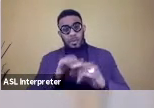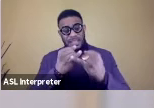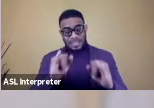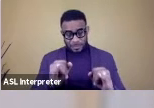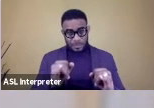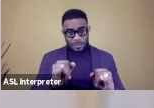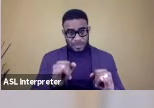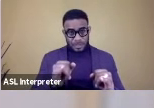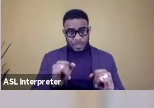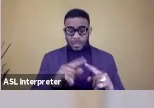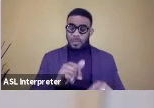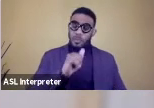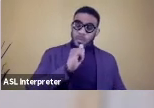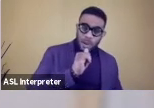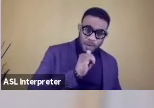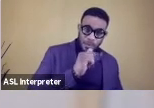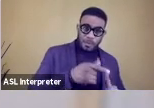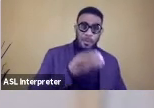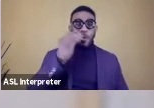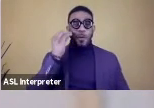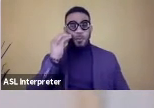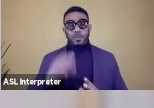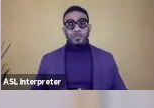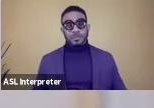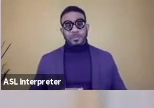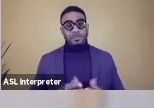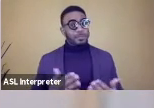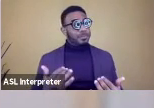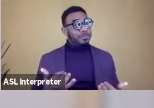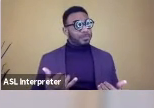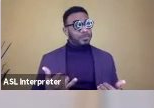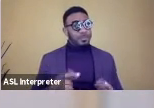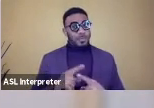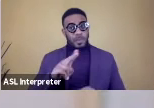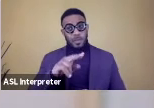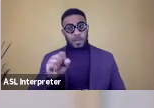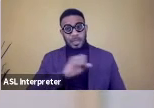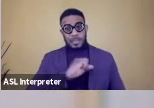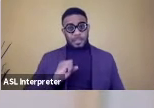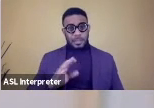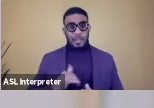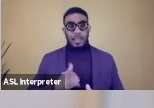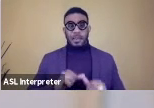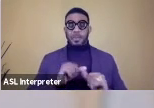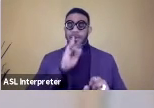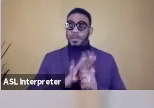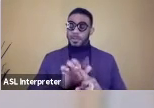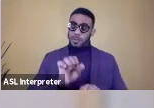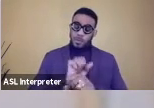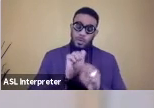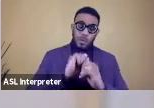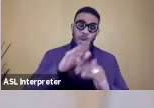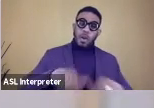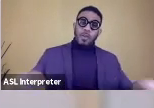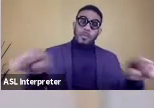independently and privately from home. Now, as a United States Senator, I remain committed to working with all of